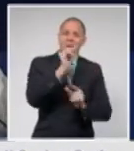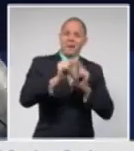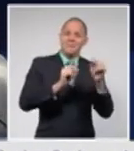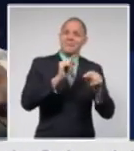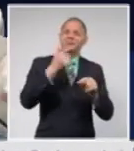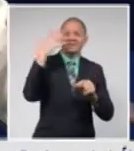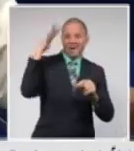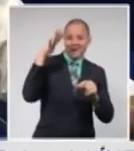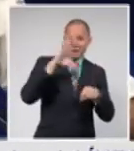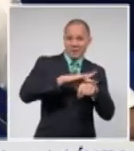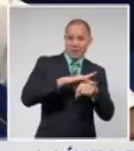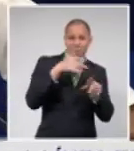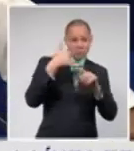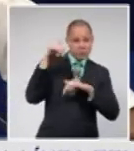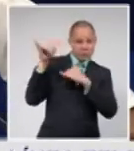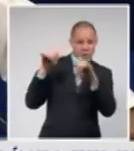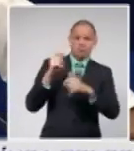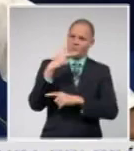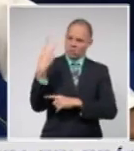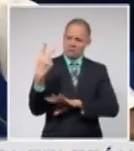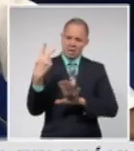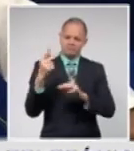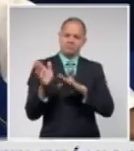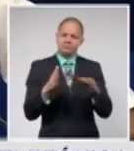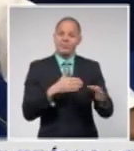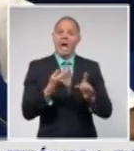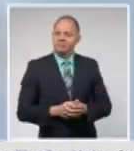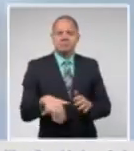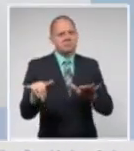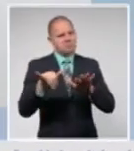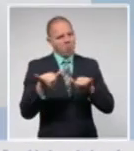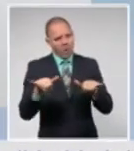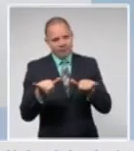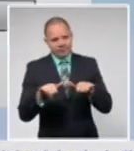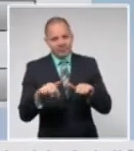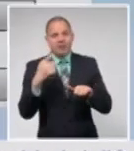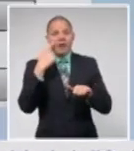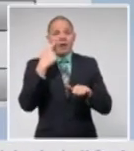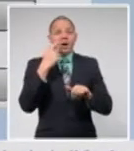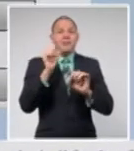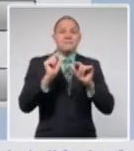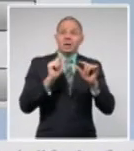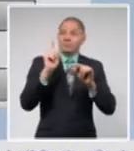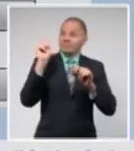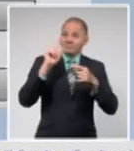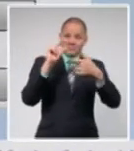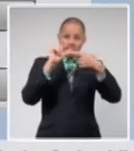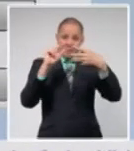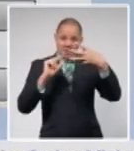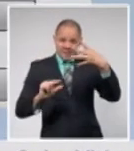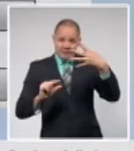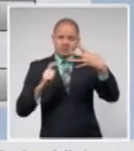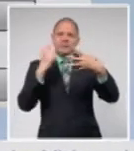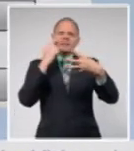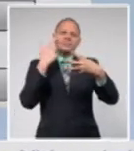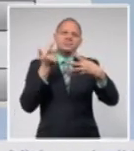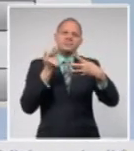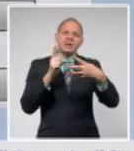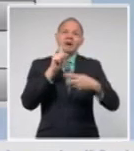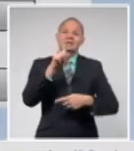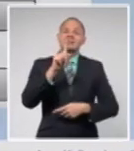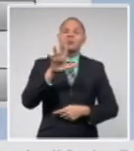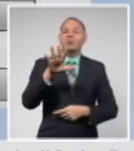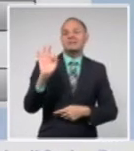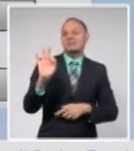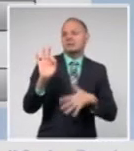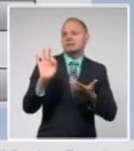is the behavior of the pandemic in Cuba as of yesterday. Concerning worldwide statistics, the world still faces a